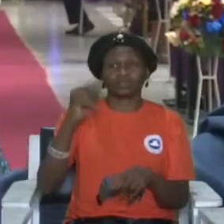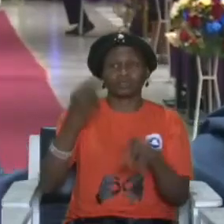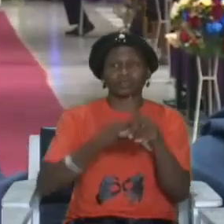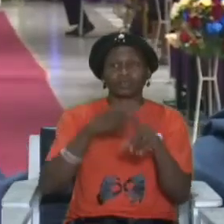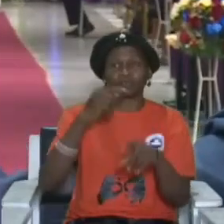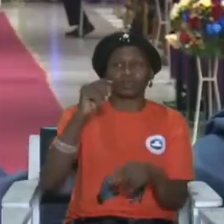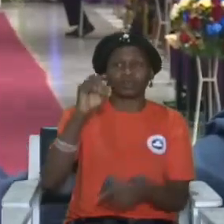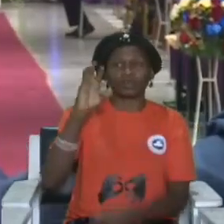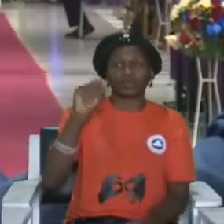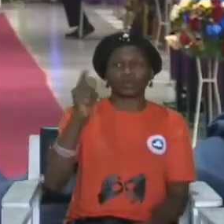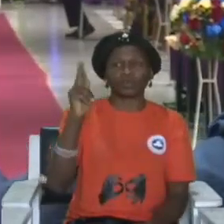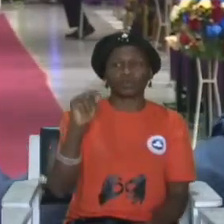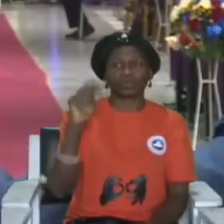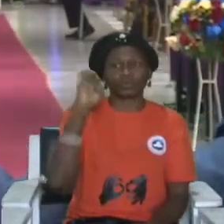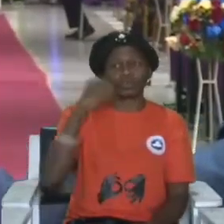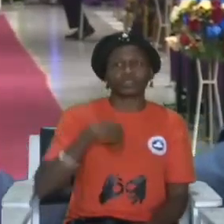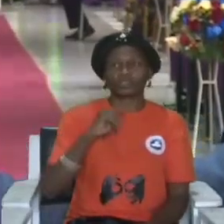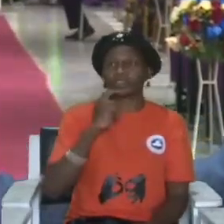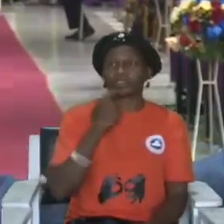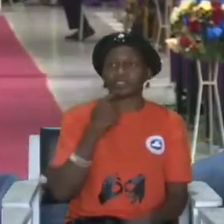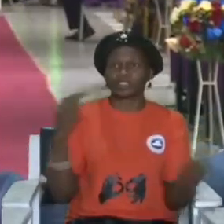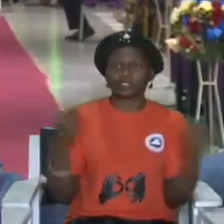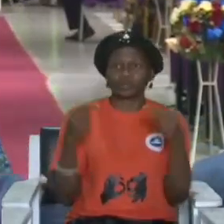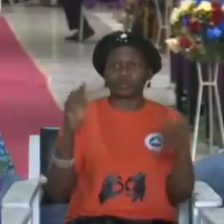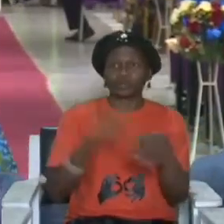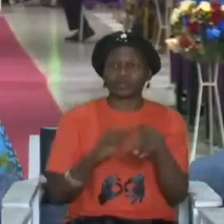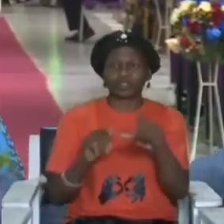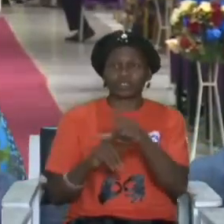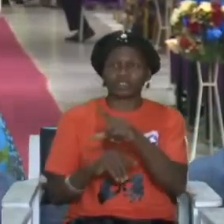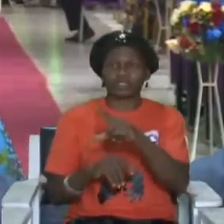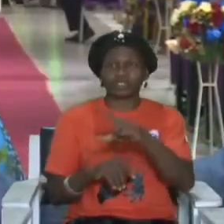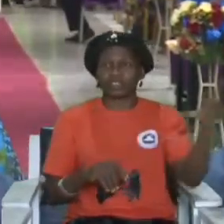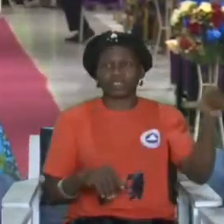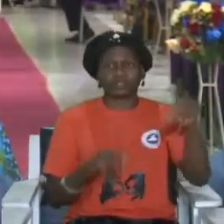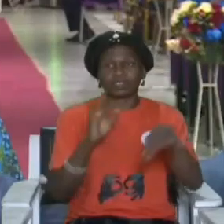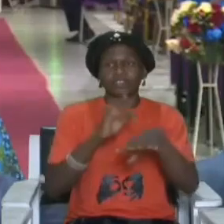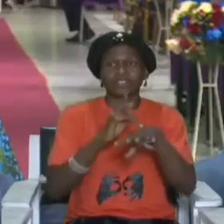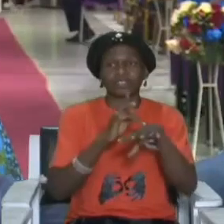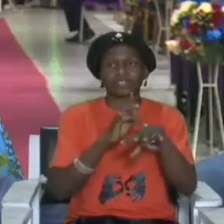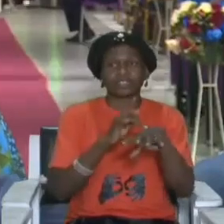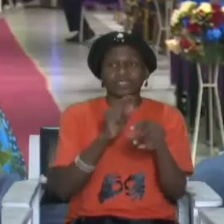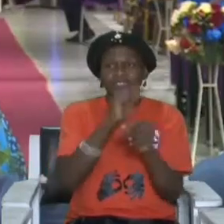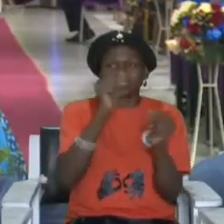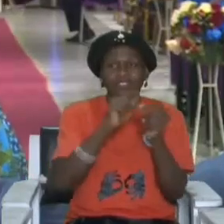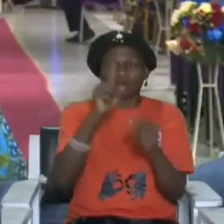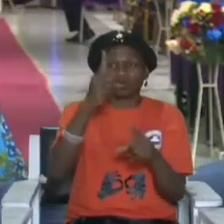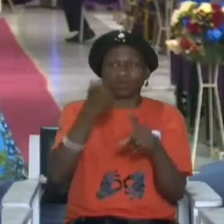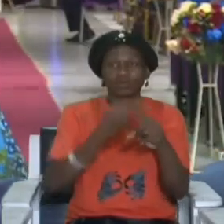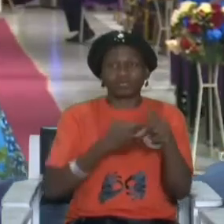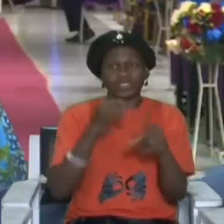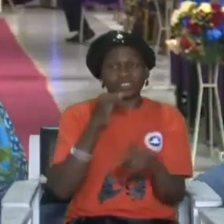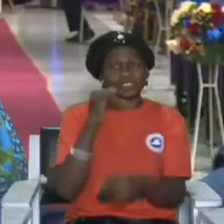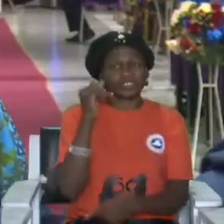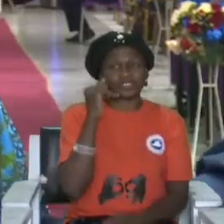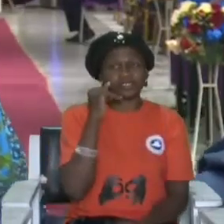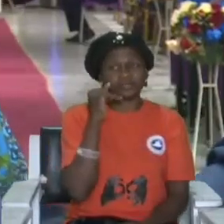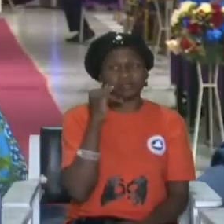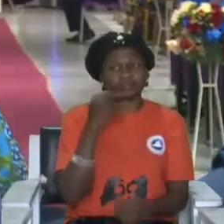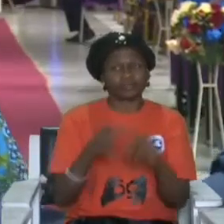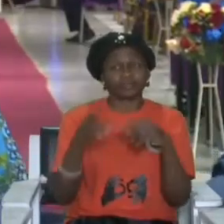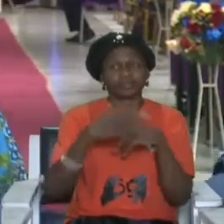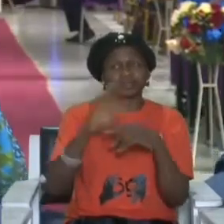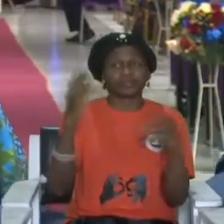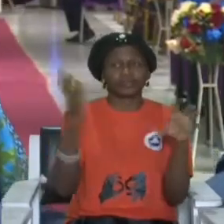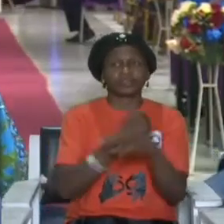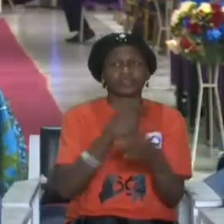I had severe pain on my left leg exactly a month yesterday. But after